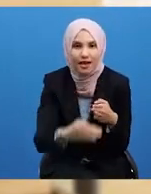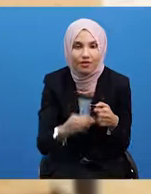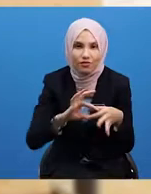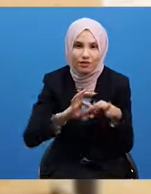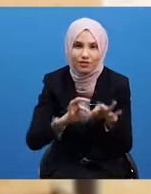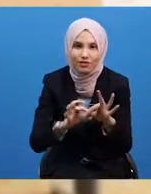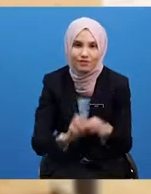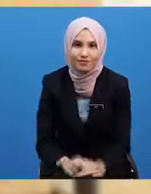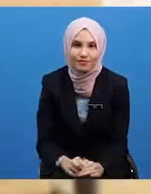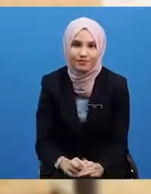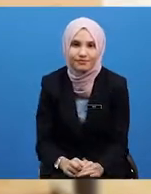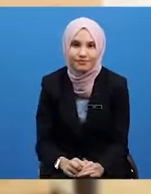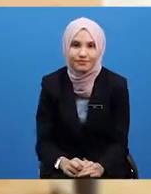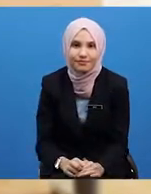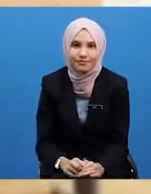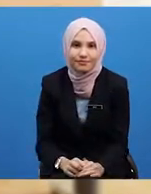story.